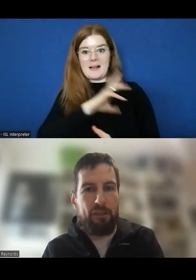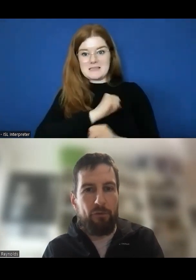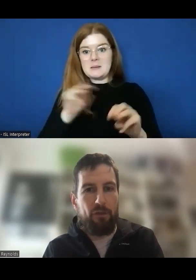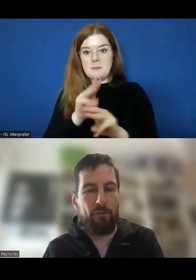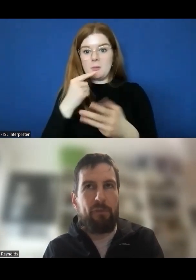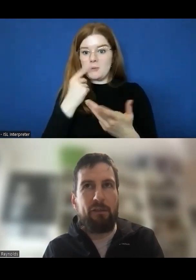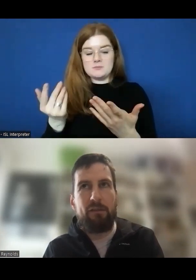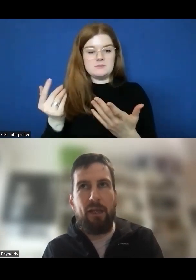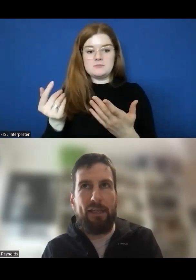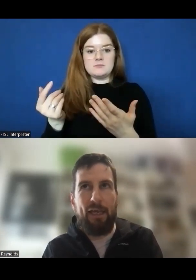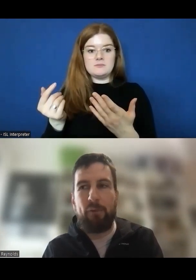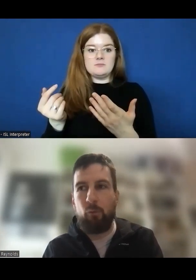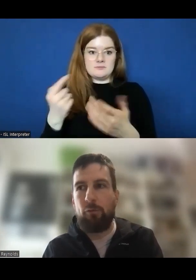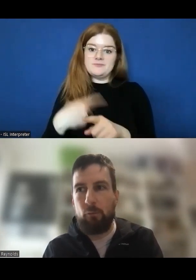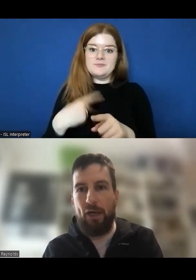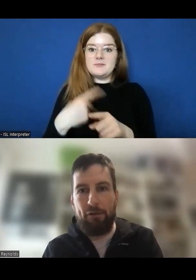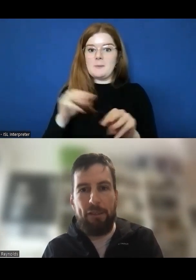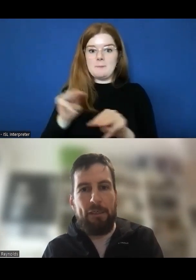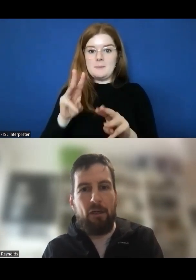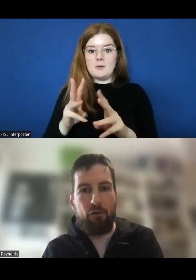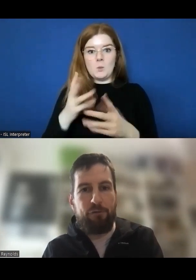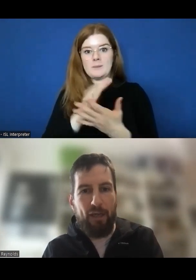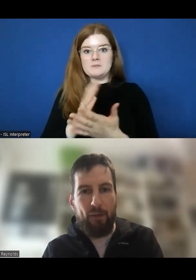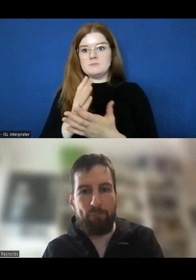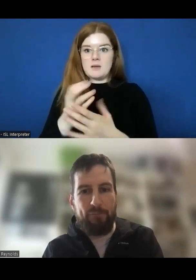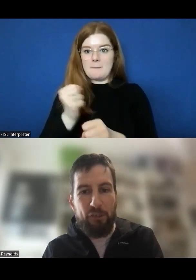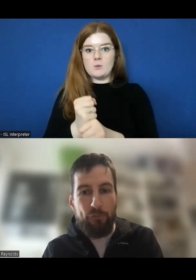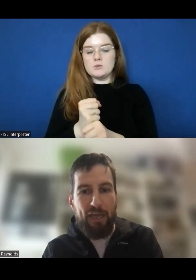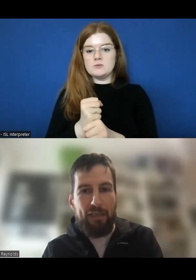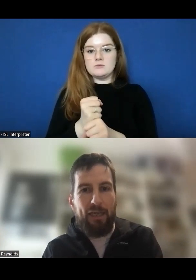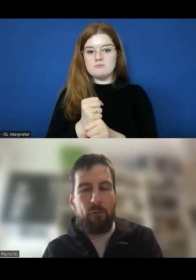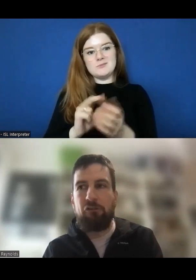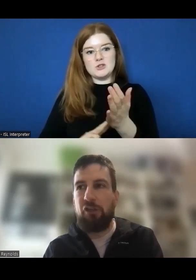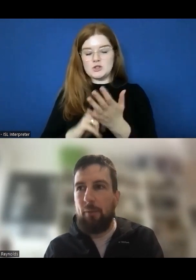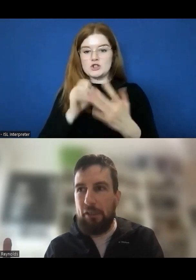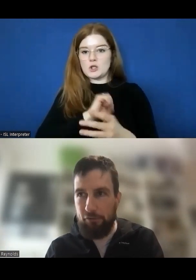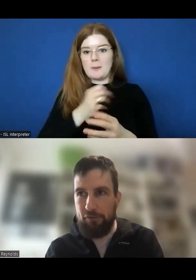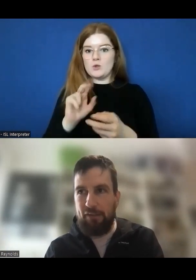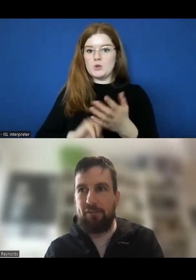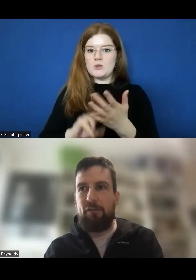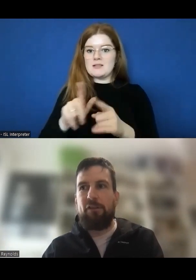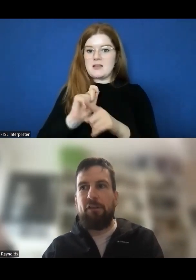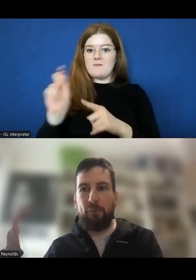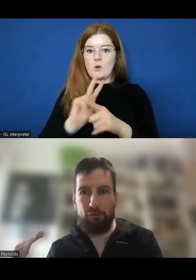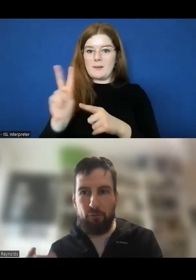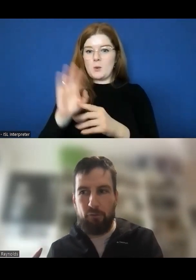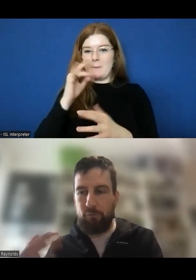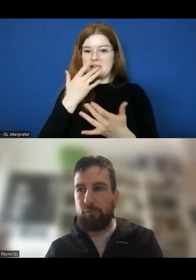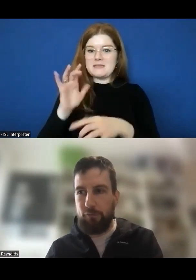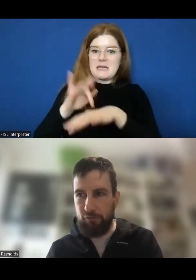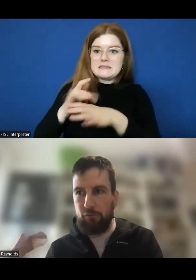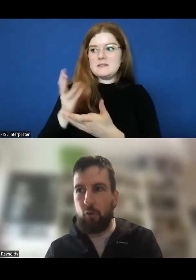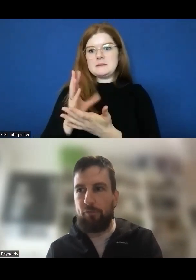But again, people would have been wary of using that language because of the sensitivities, because of